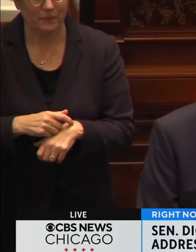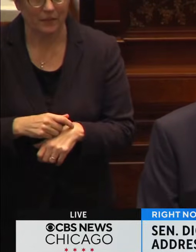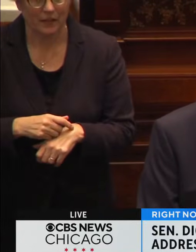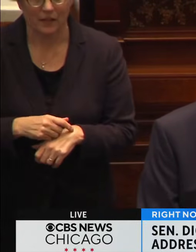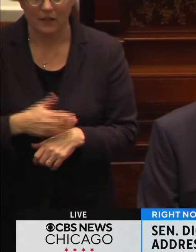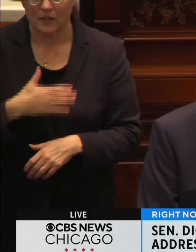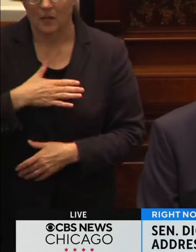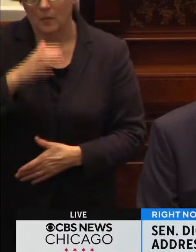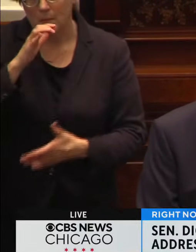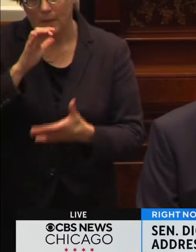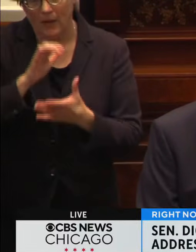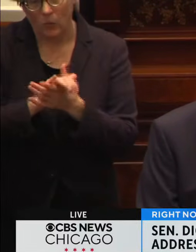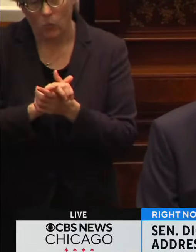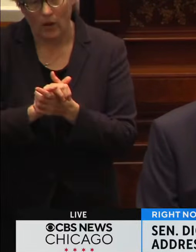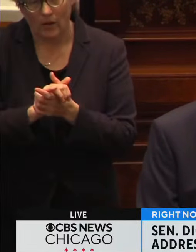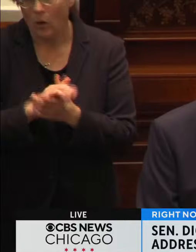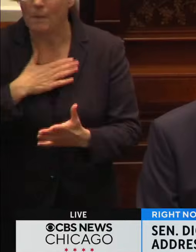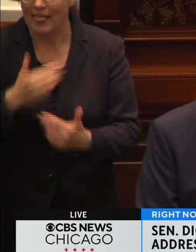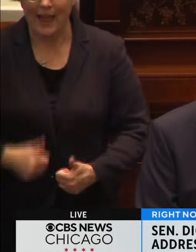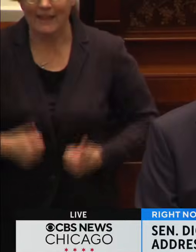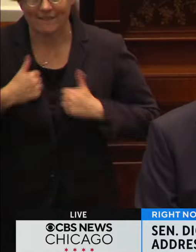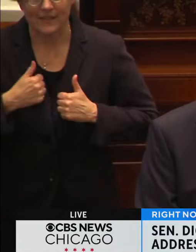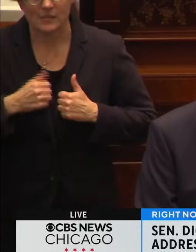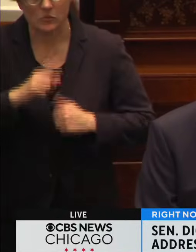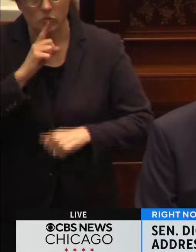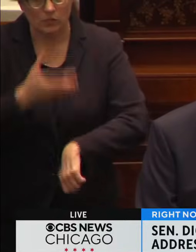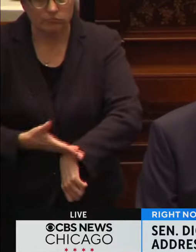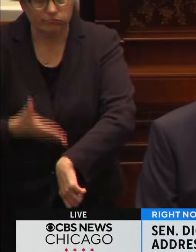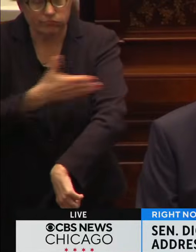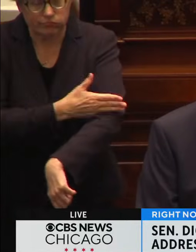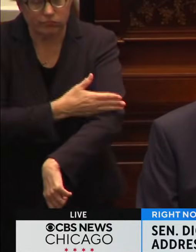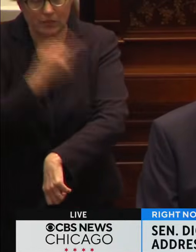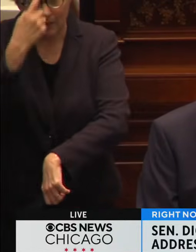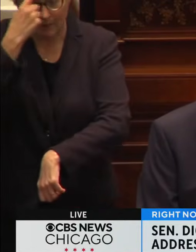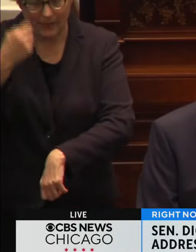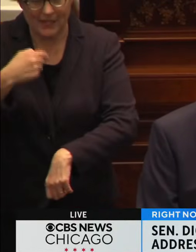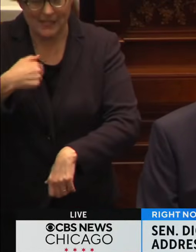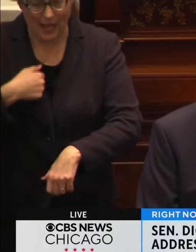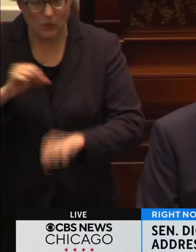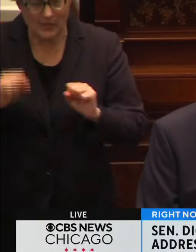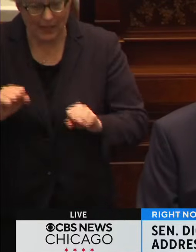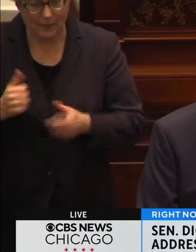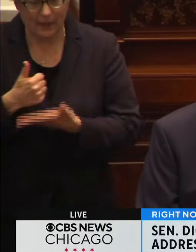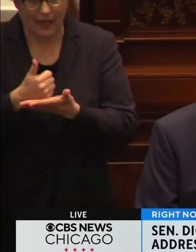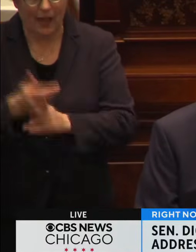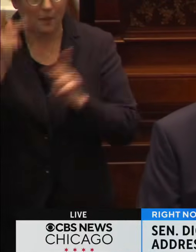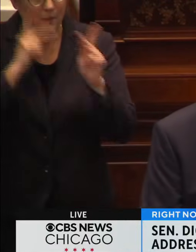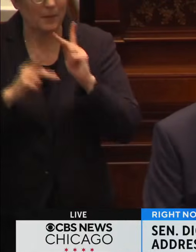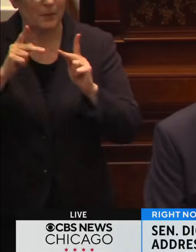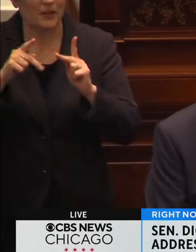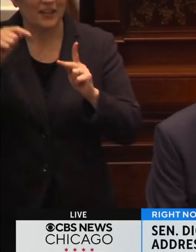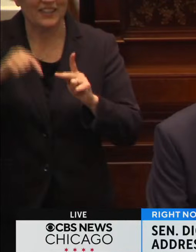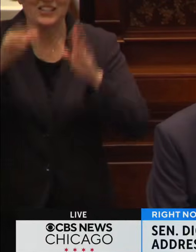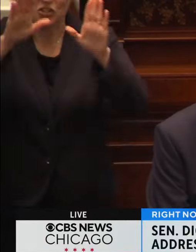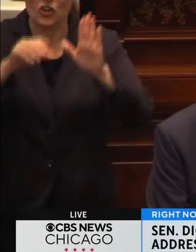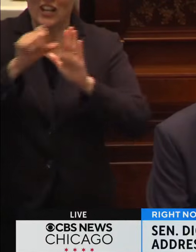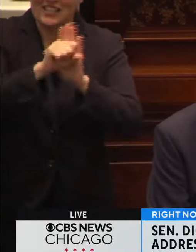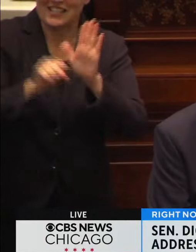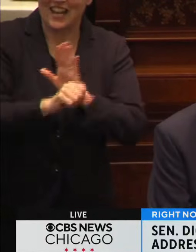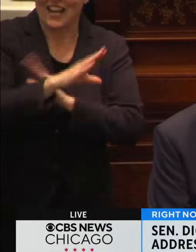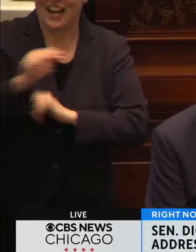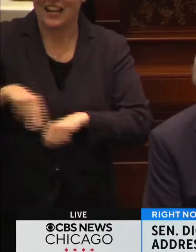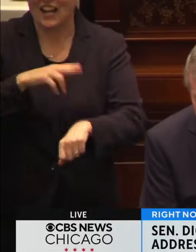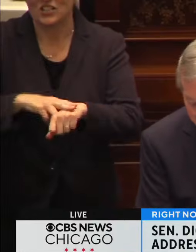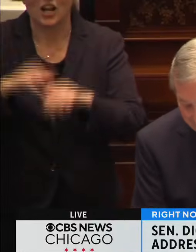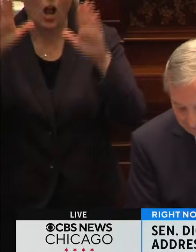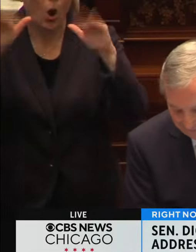life has been genuinely enriched by helping people from our great state and nation. I hope that yours will be as well. Thank